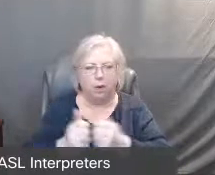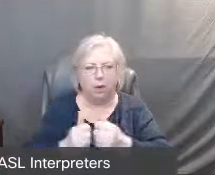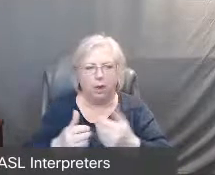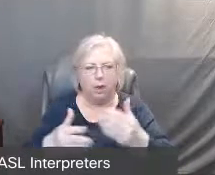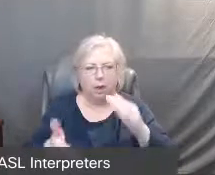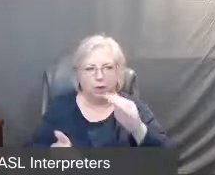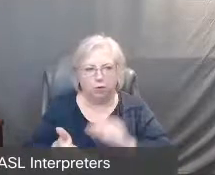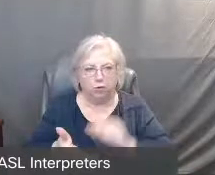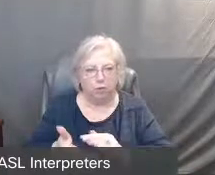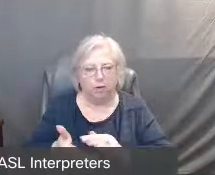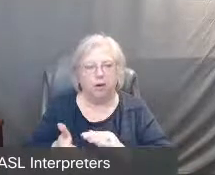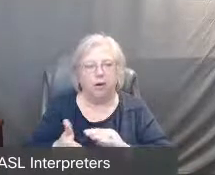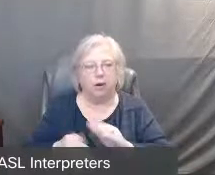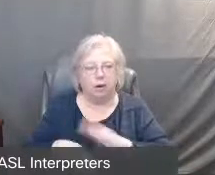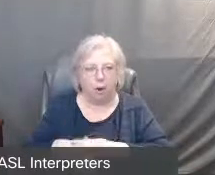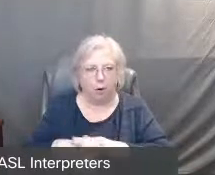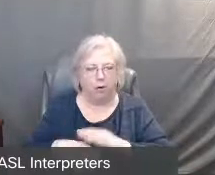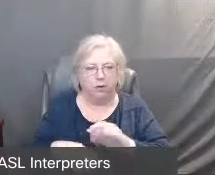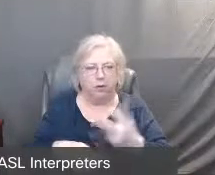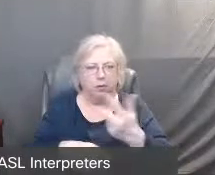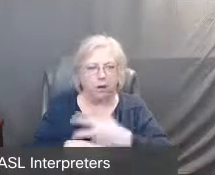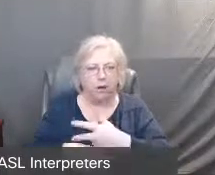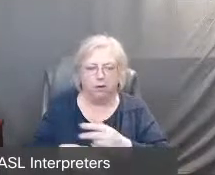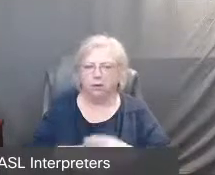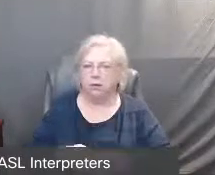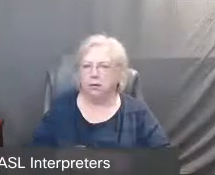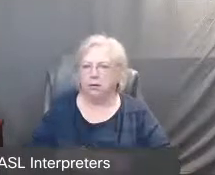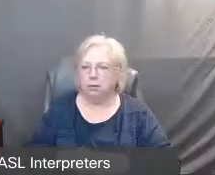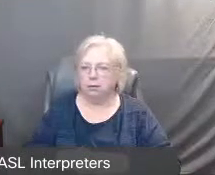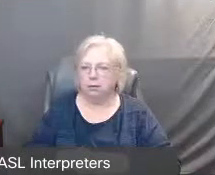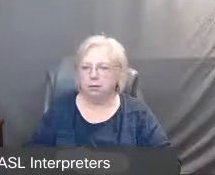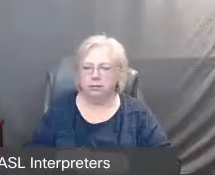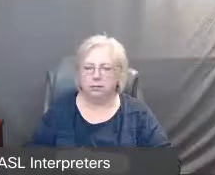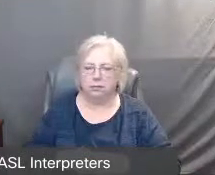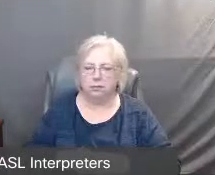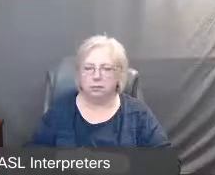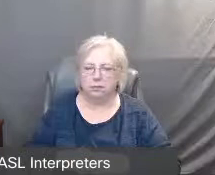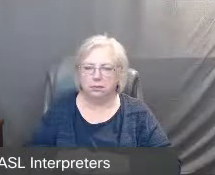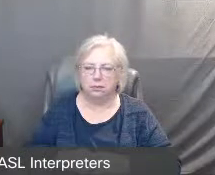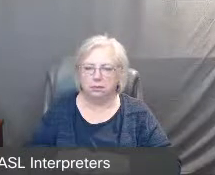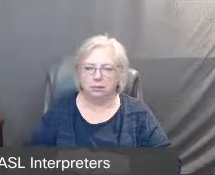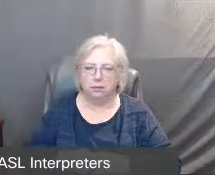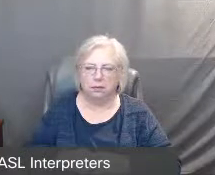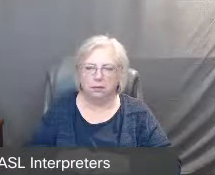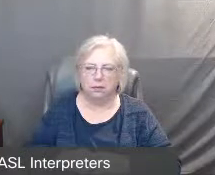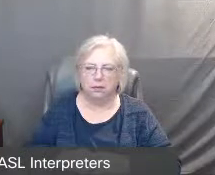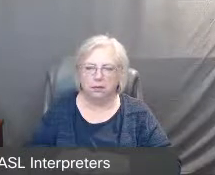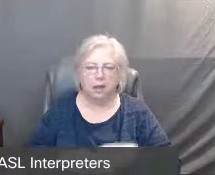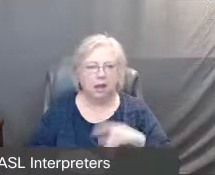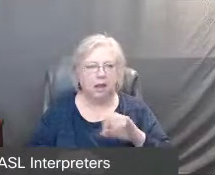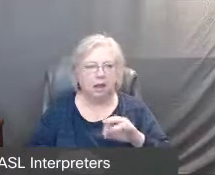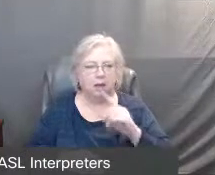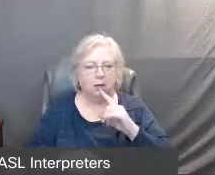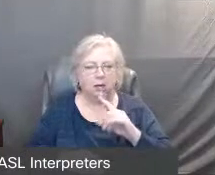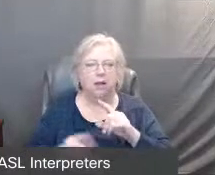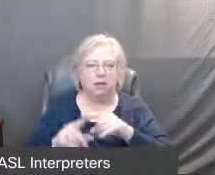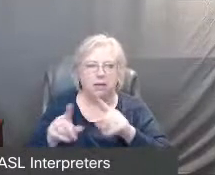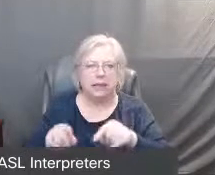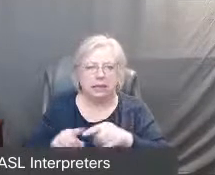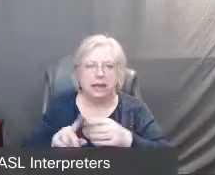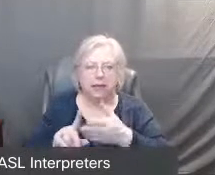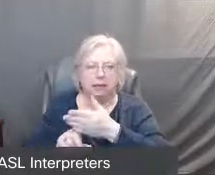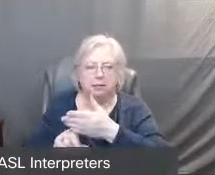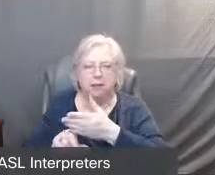of 3 days. For the sign posting. Sign posting. So if the motion that's been put on the